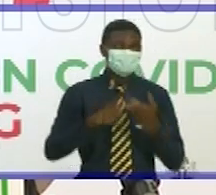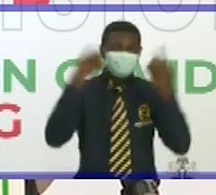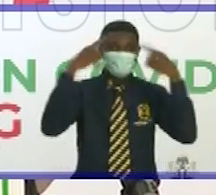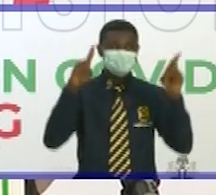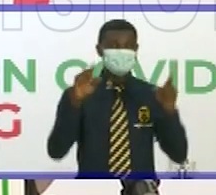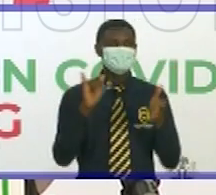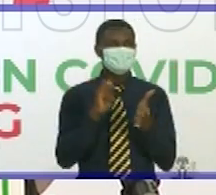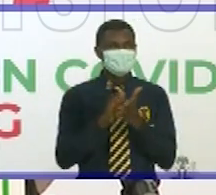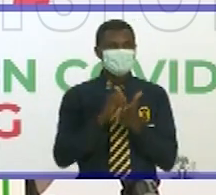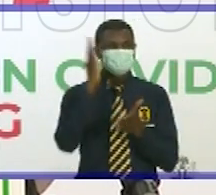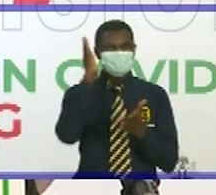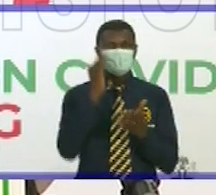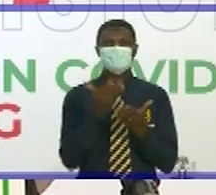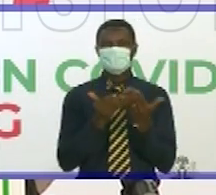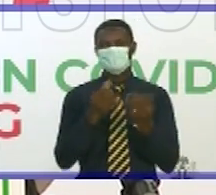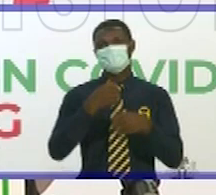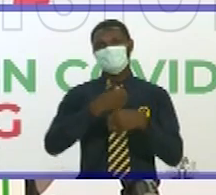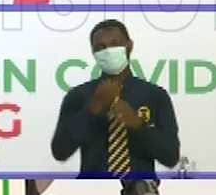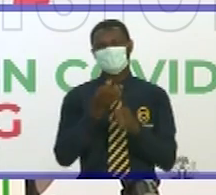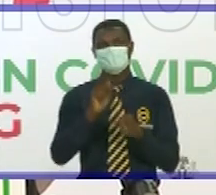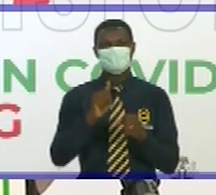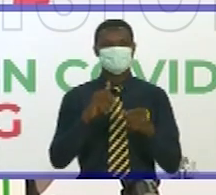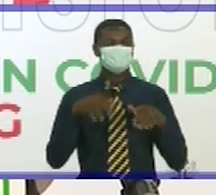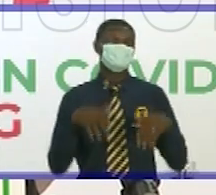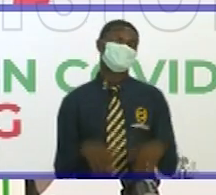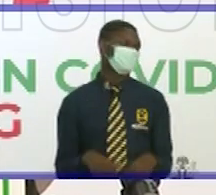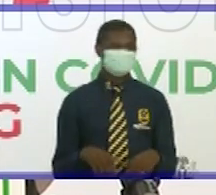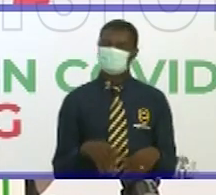o le ma je ki ara ko ya lati sise niru